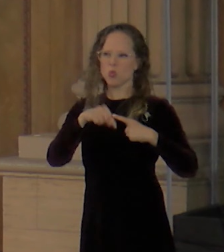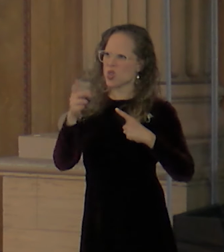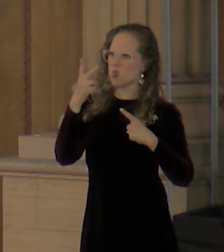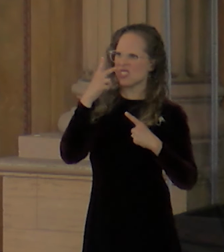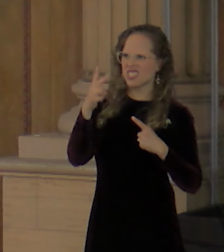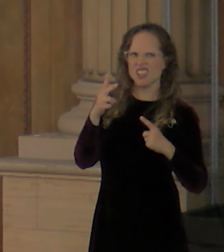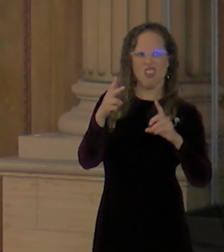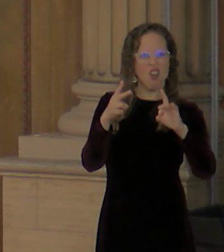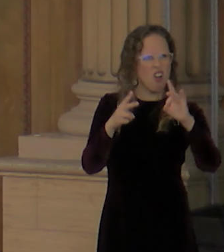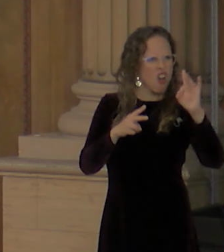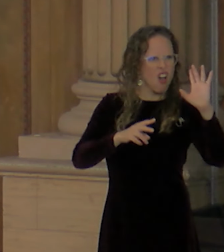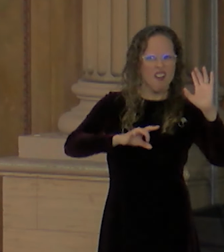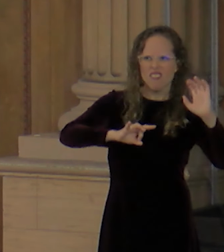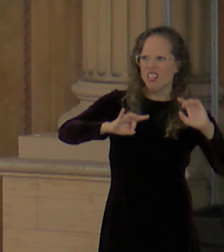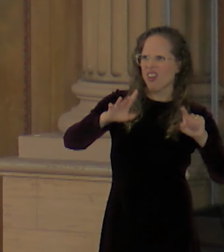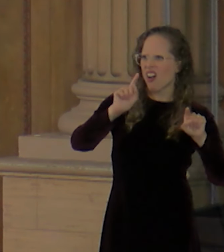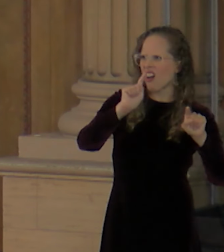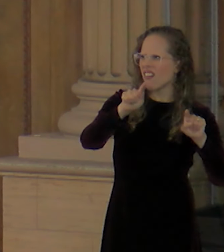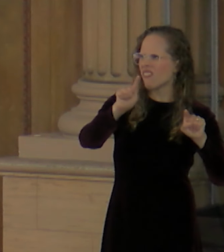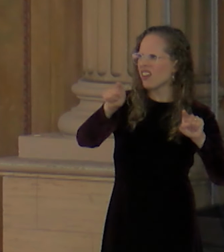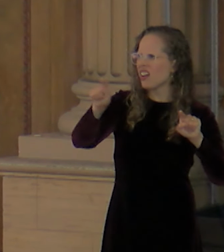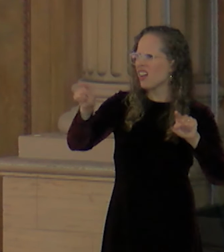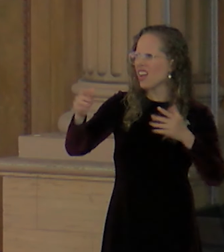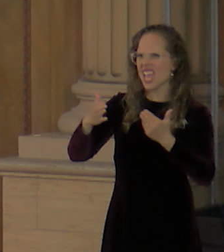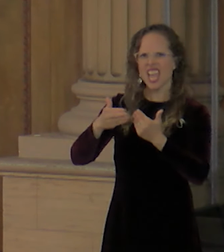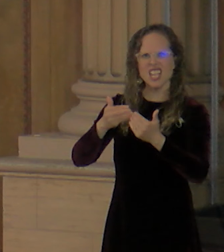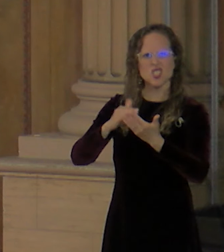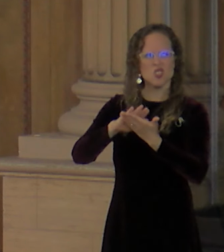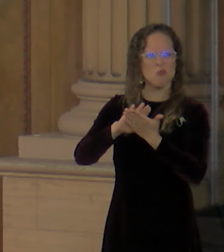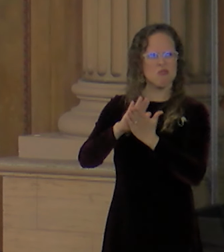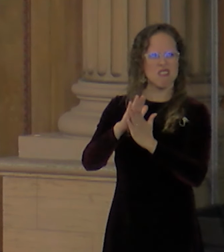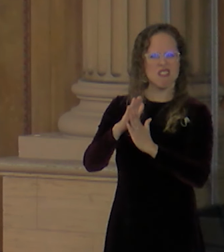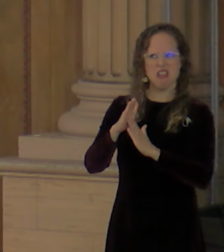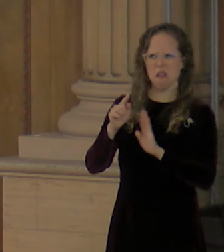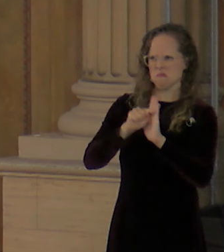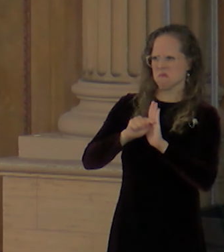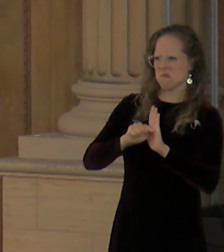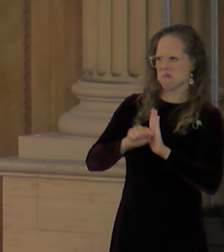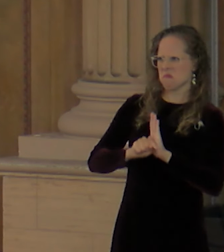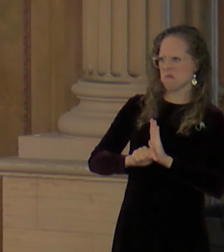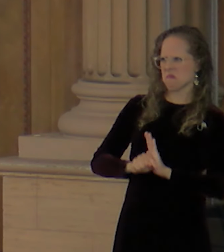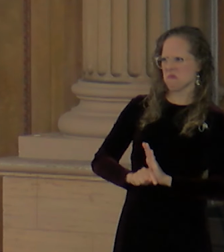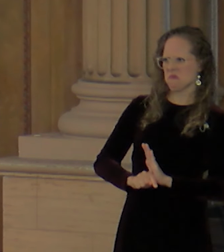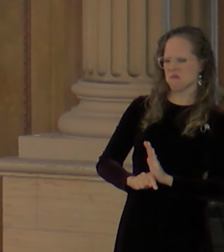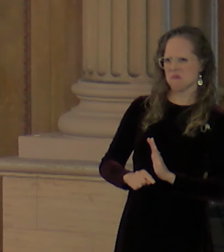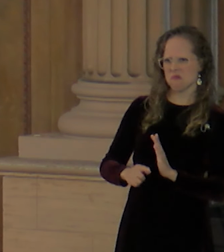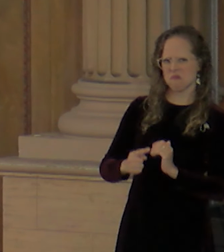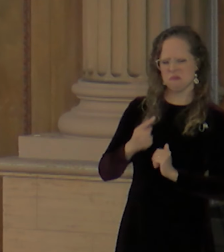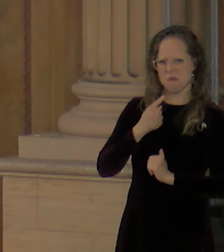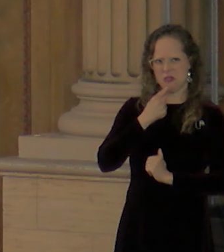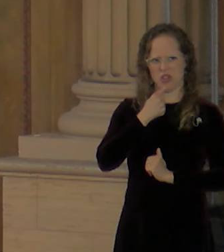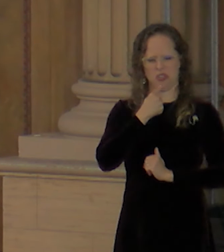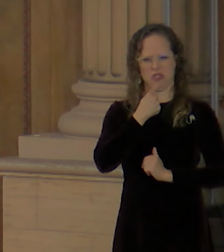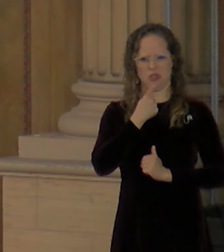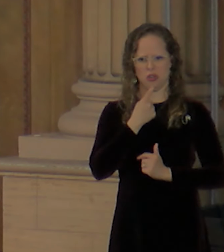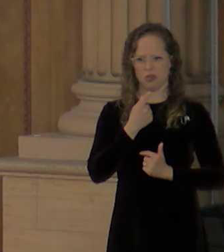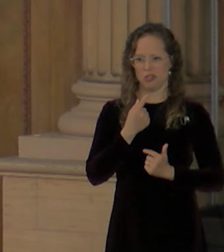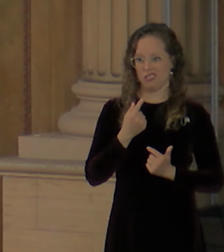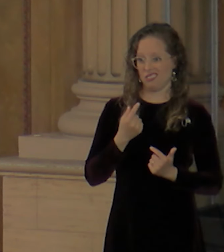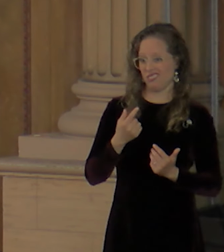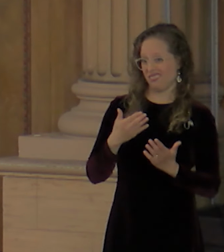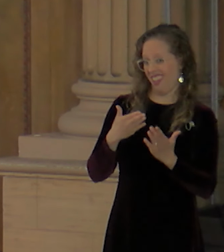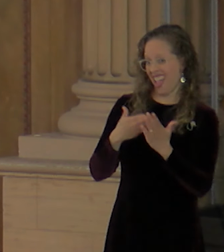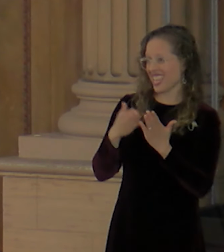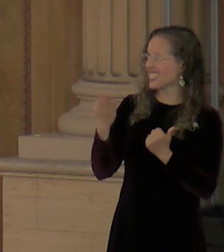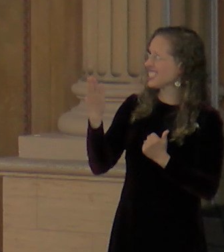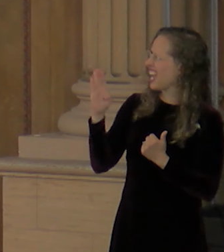so much darkness, it could be easy for us to start to become malevolent ourselves or to become bitter against a